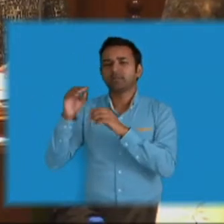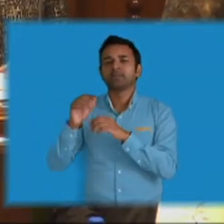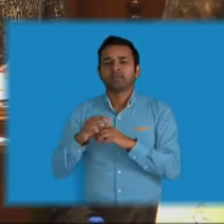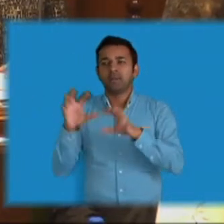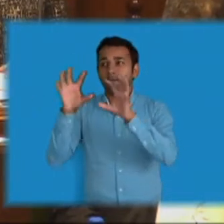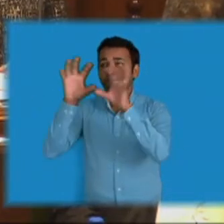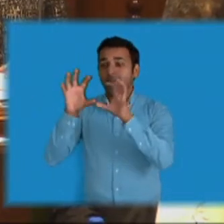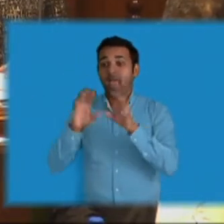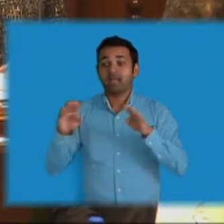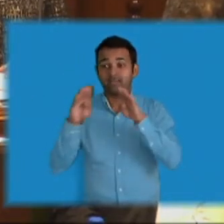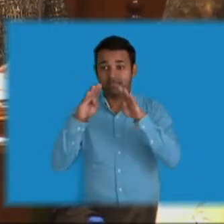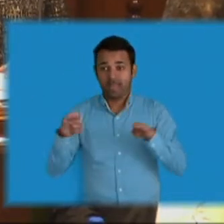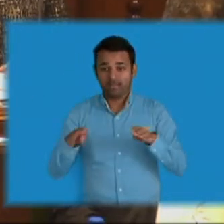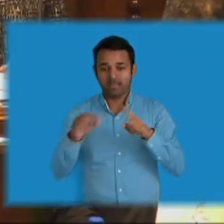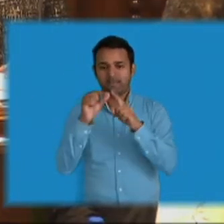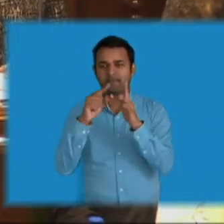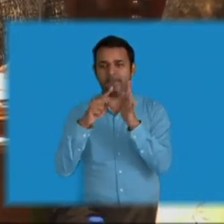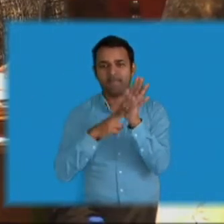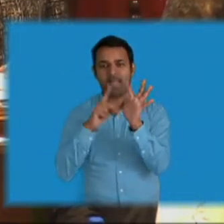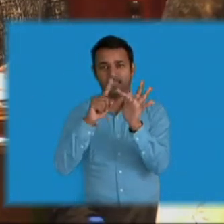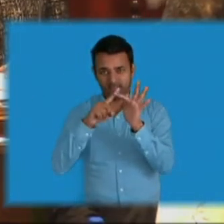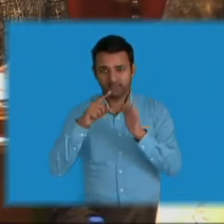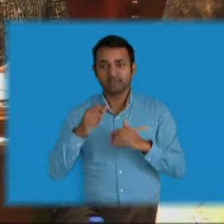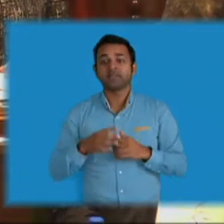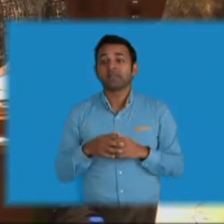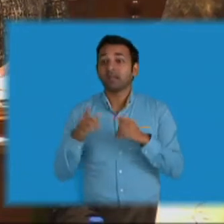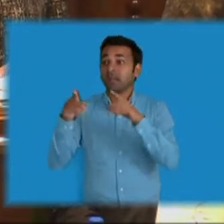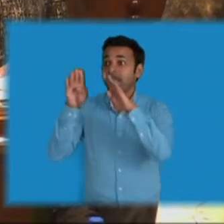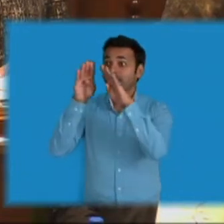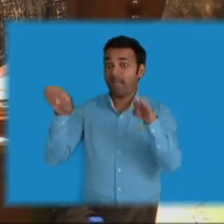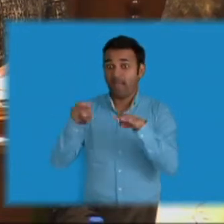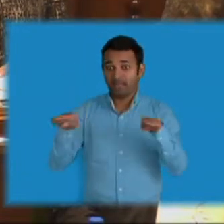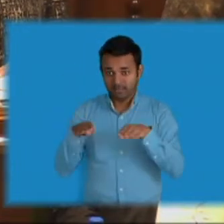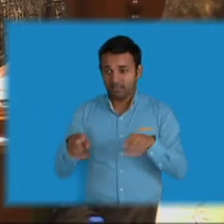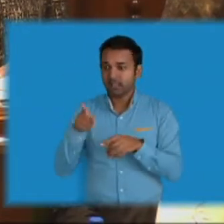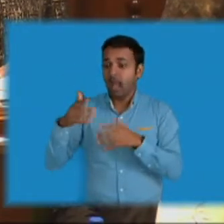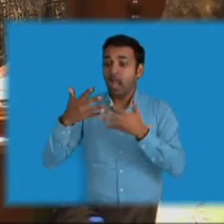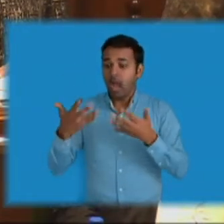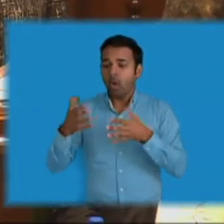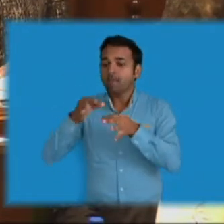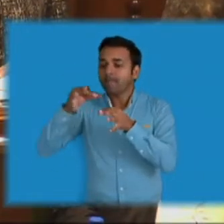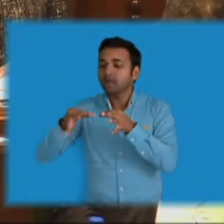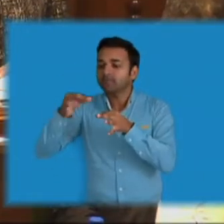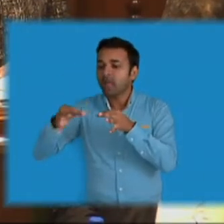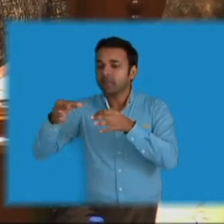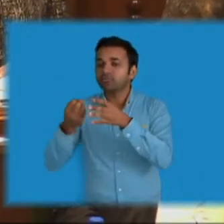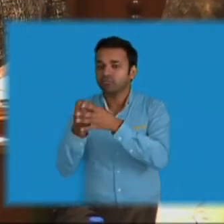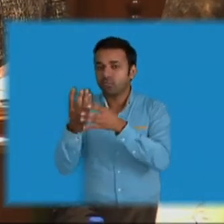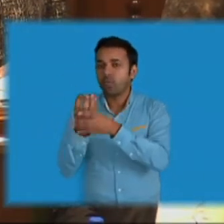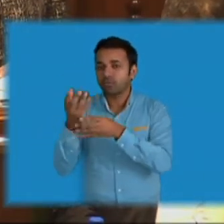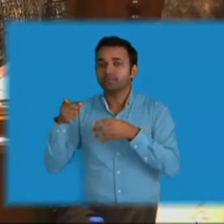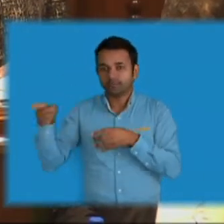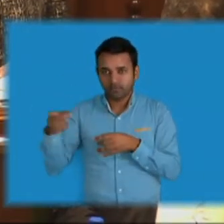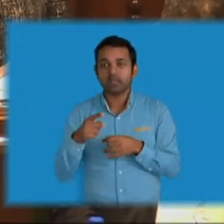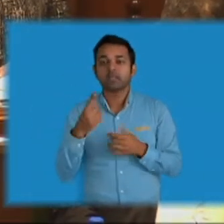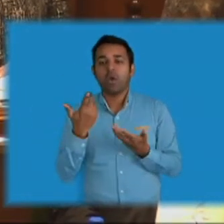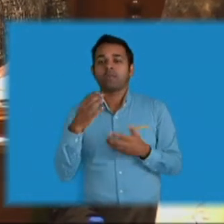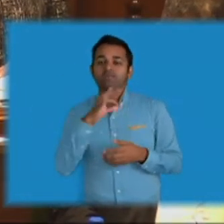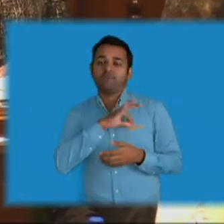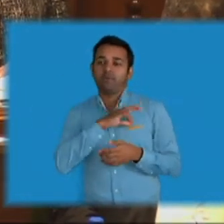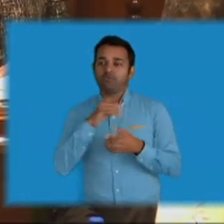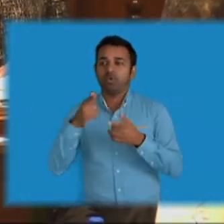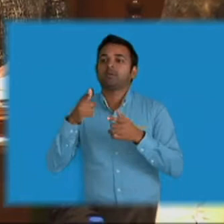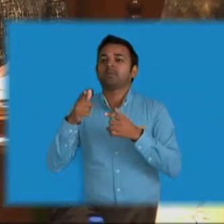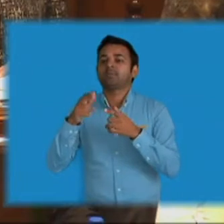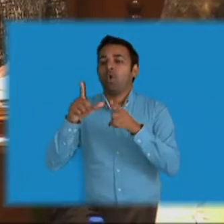going through its second and third rotational planting cycles, providing economic benefits to local communities as well as to